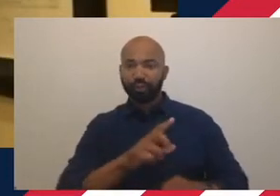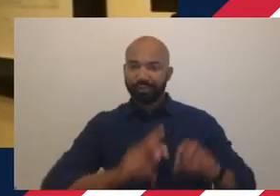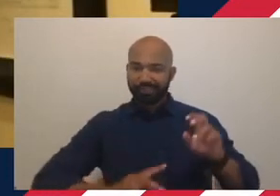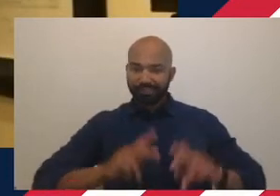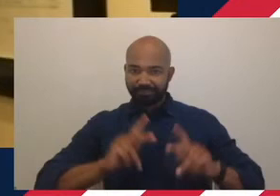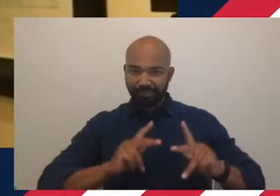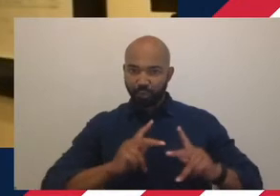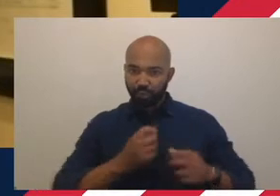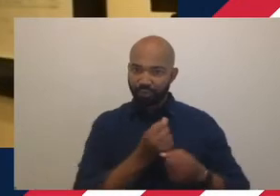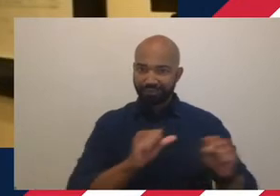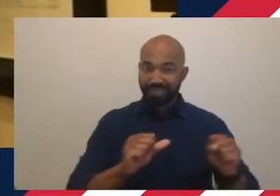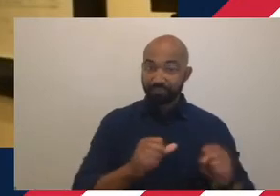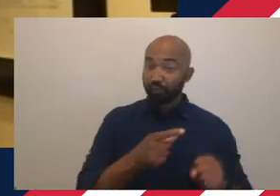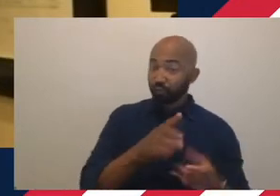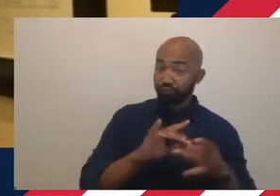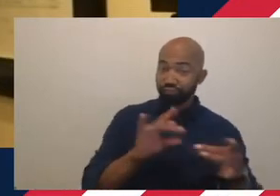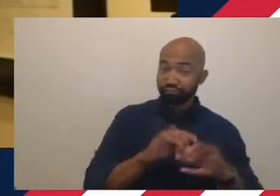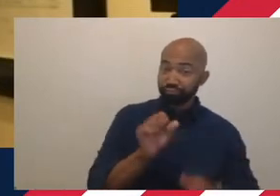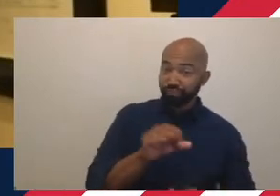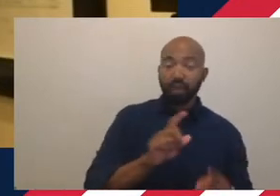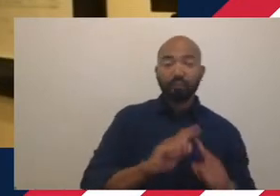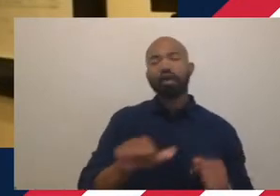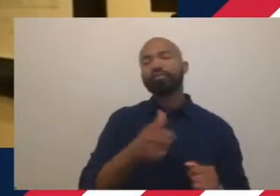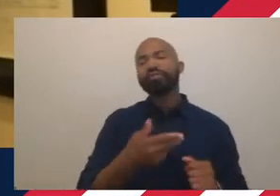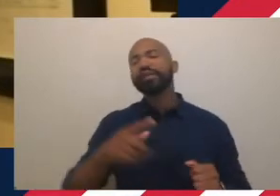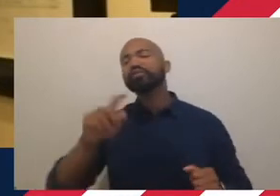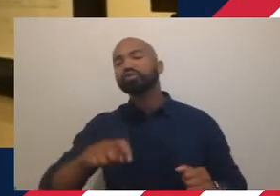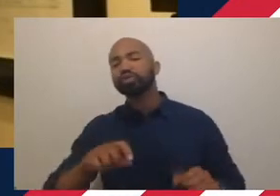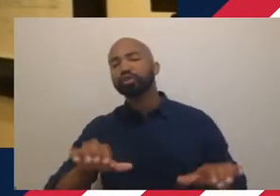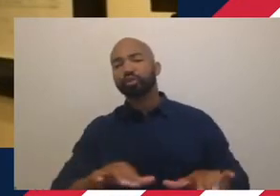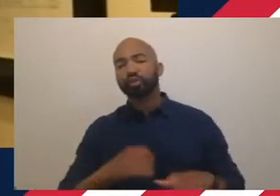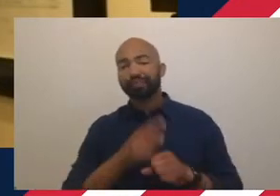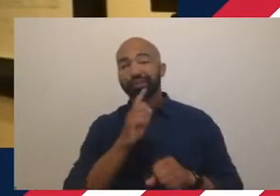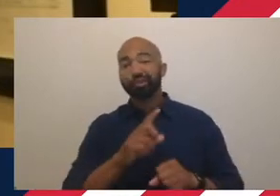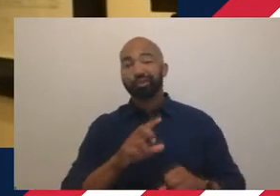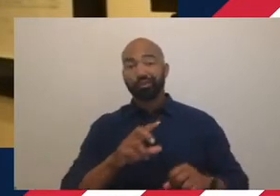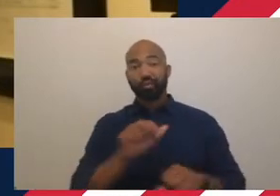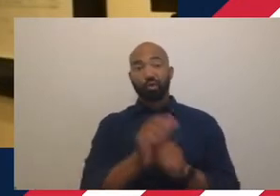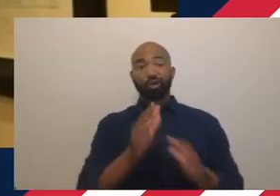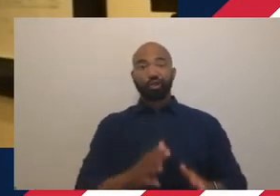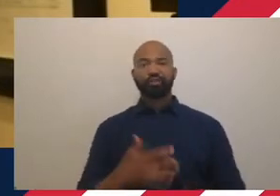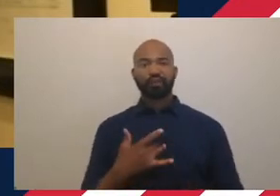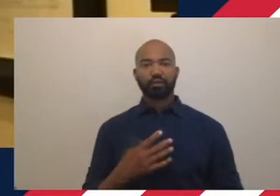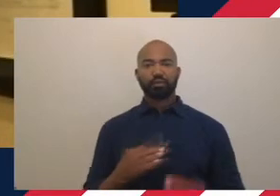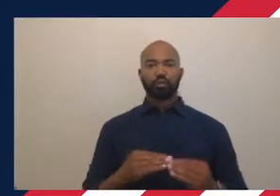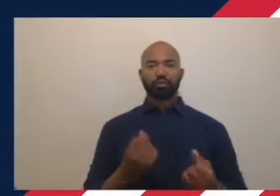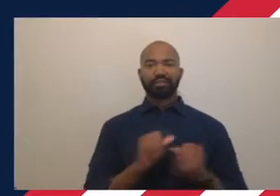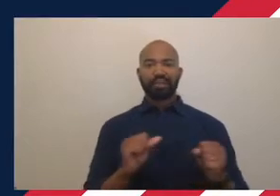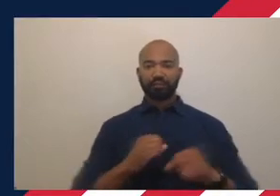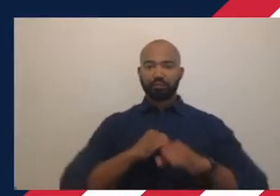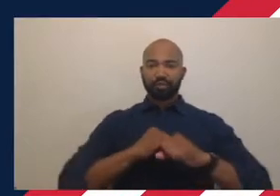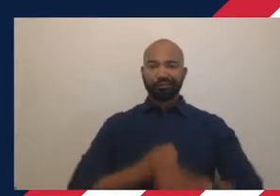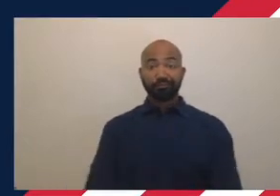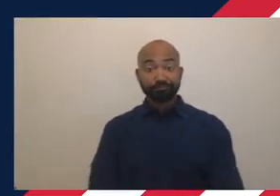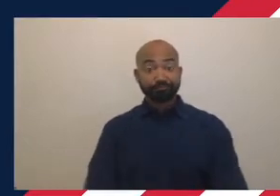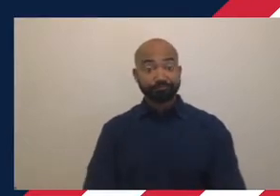already addressed to make sure that workers in those facilities feel safe and secure?